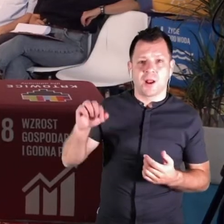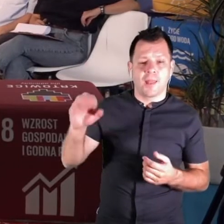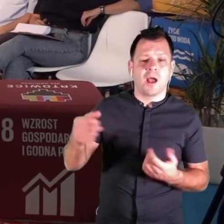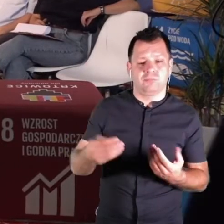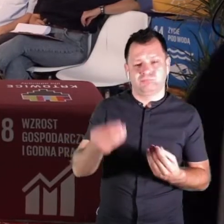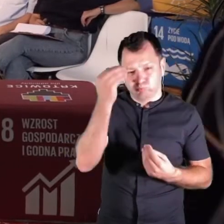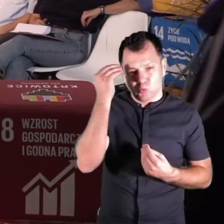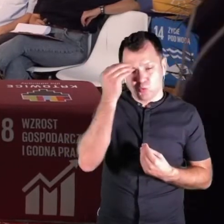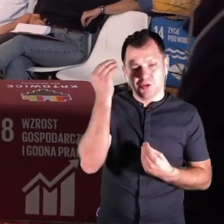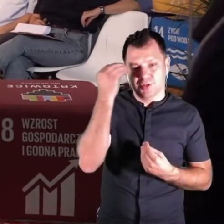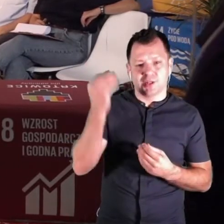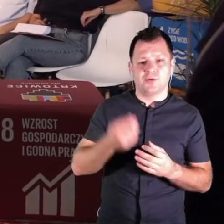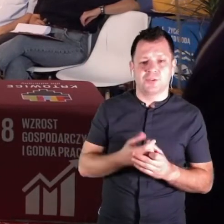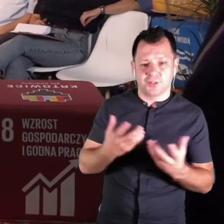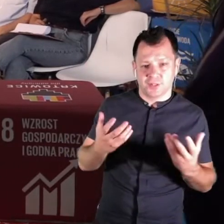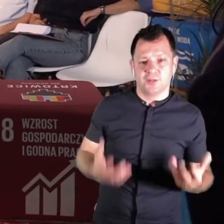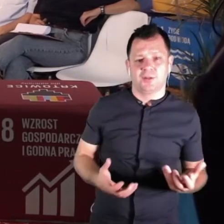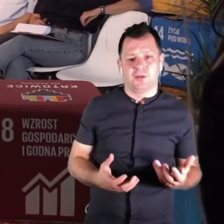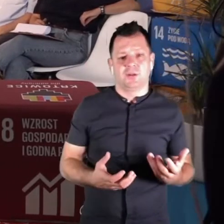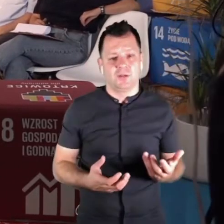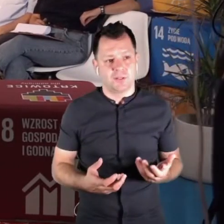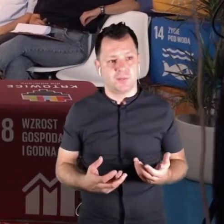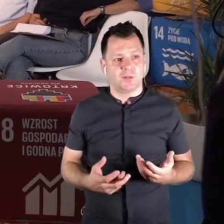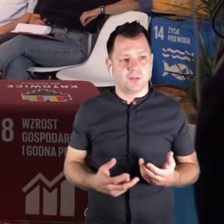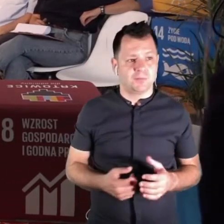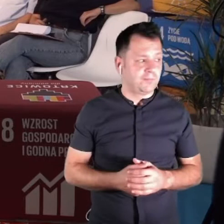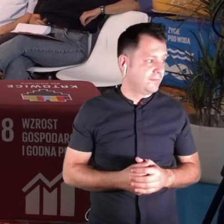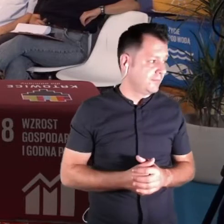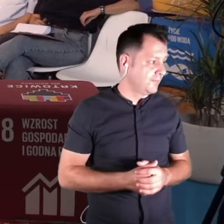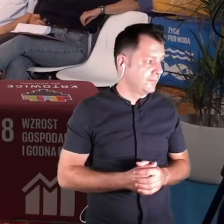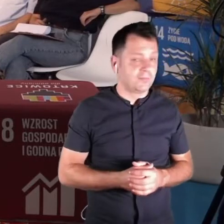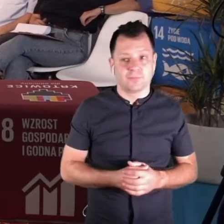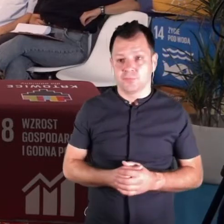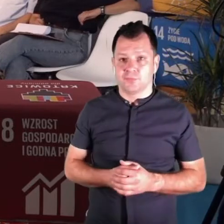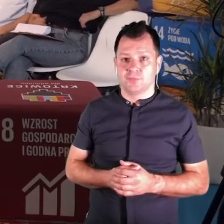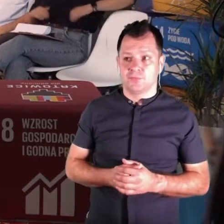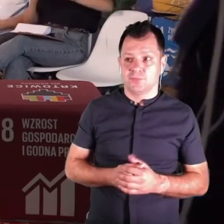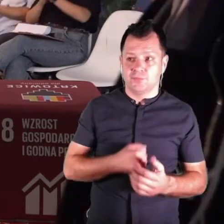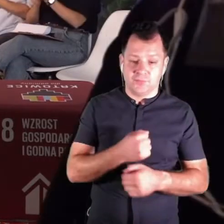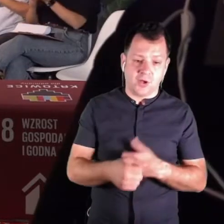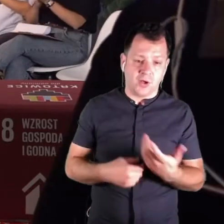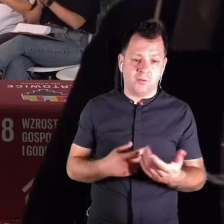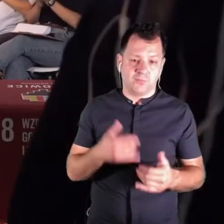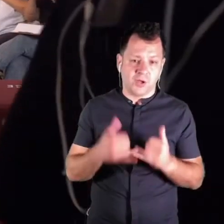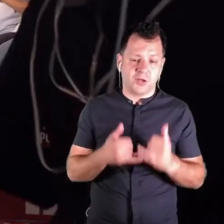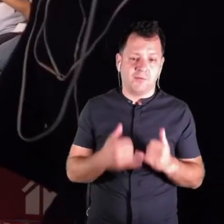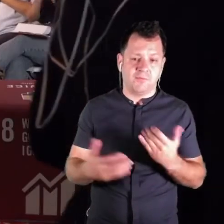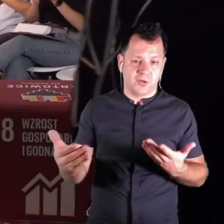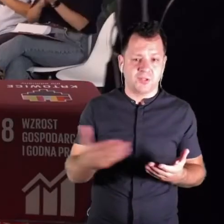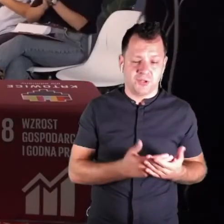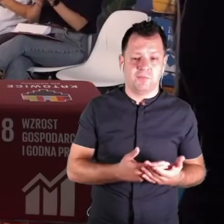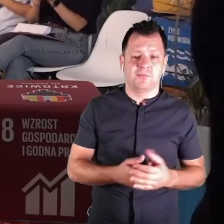ideas or want to recommend something, you can contact us. So thank you very much.